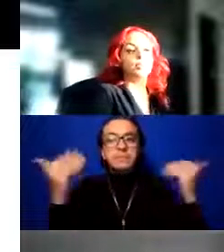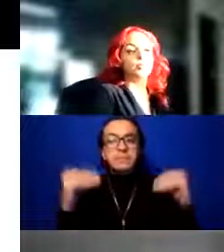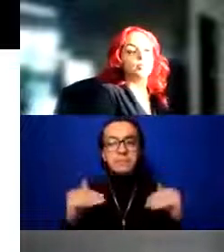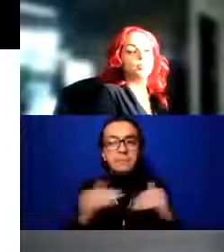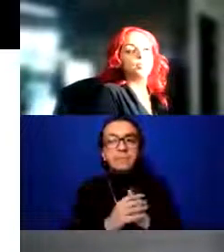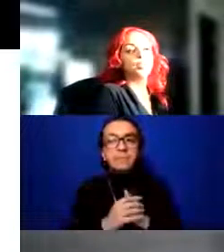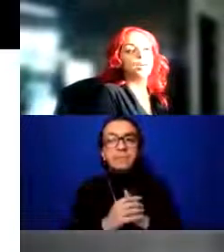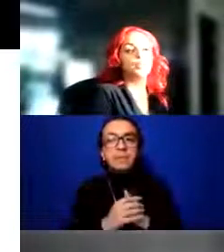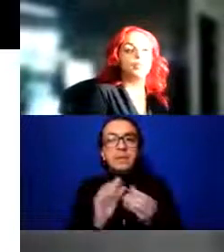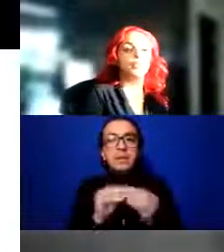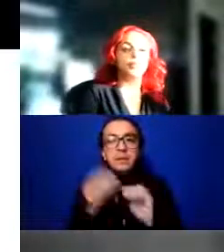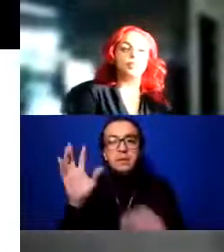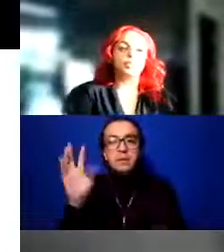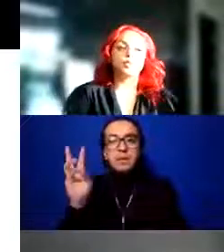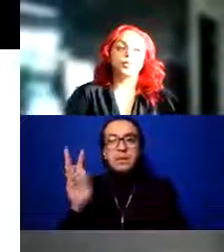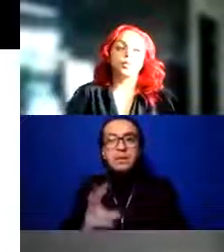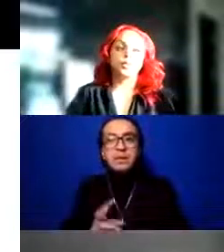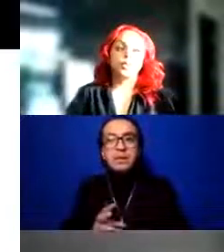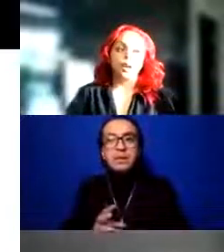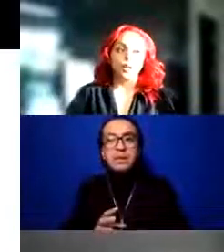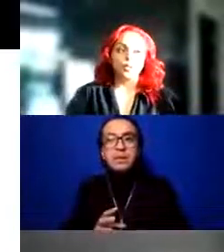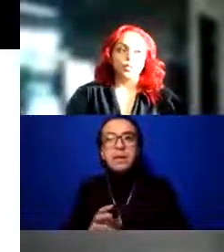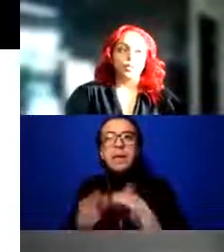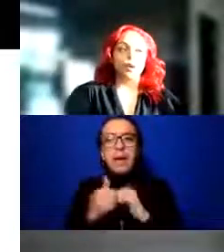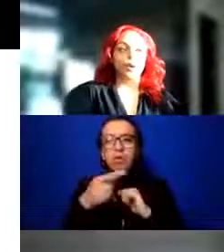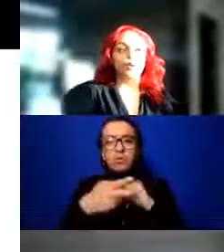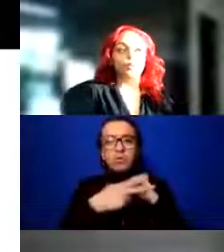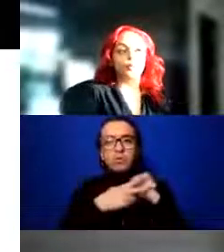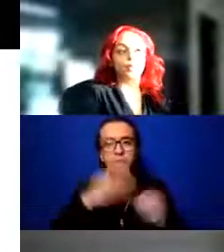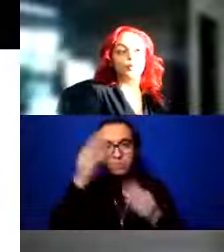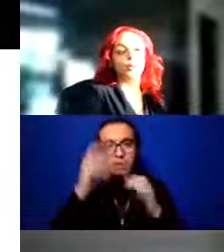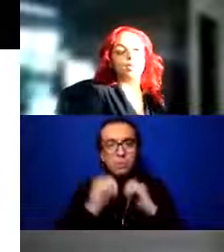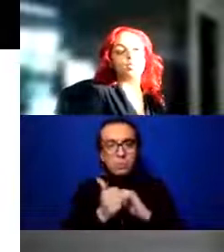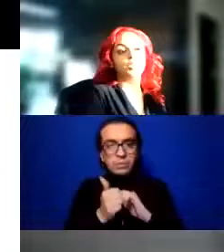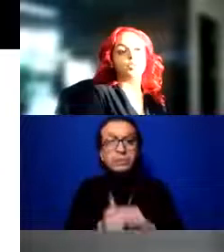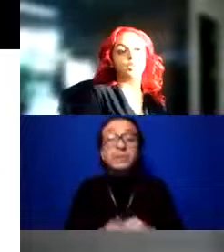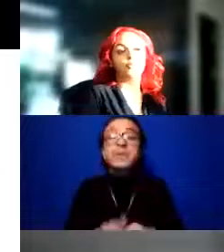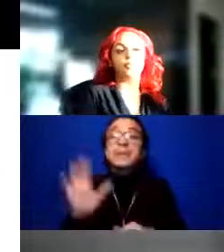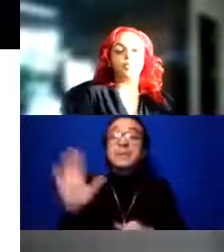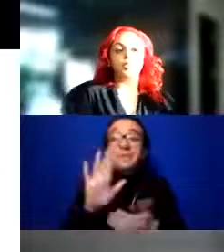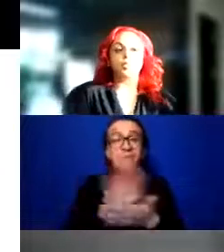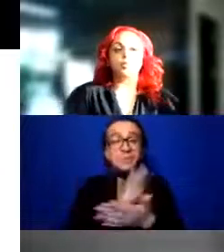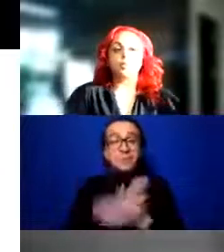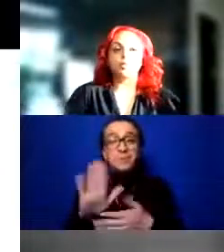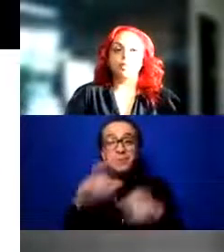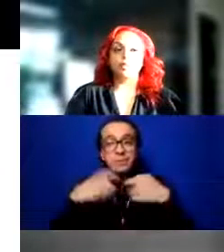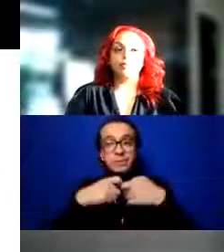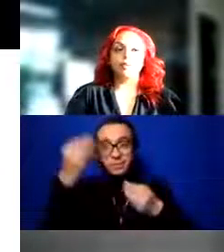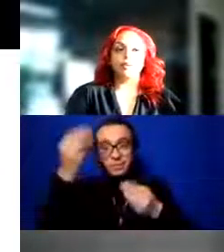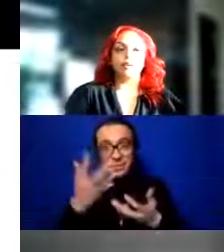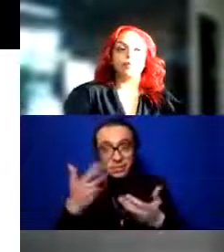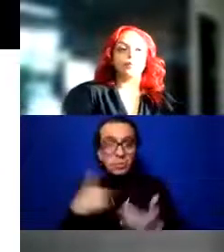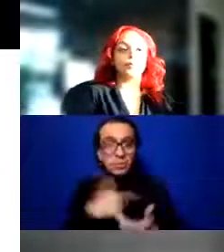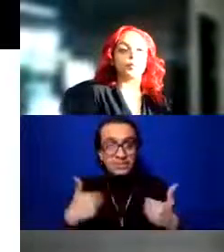And number 6, how is my information stored? So all the paper and electronic information that we